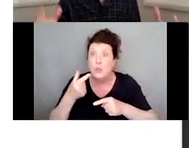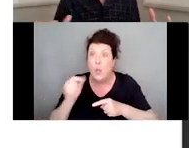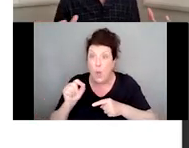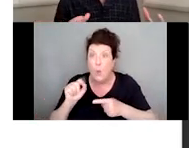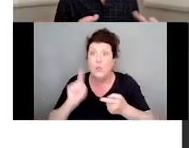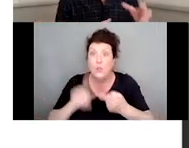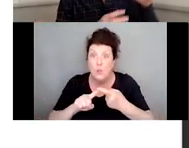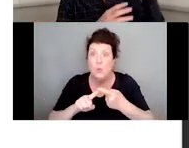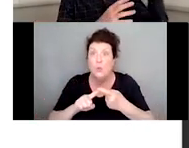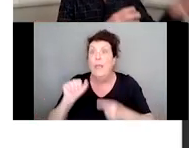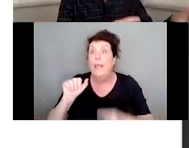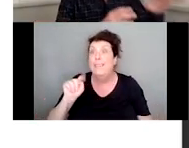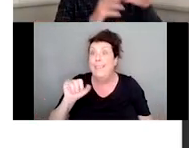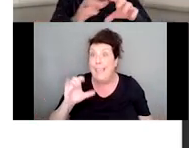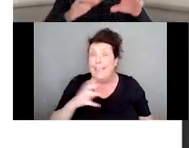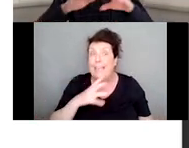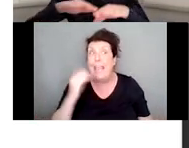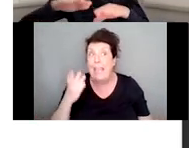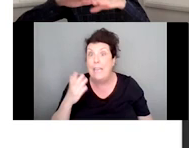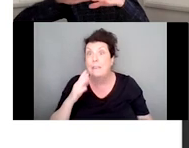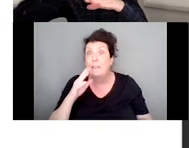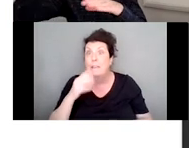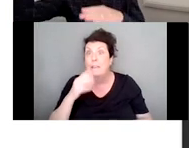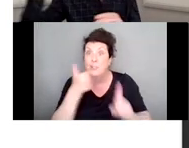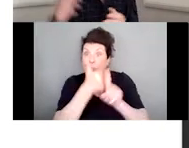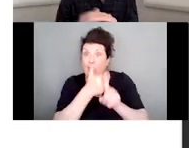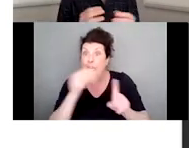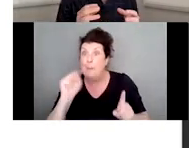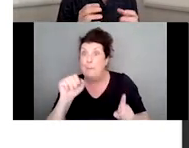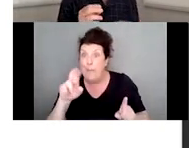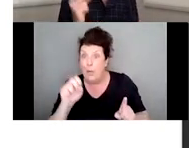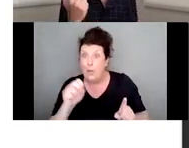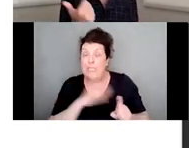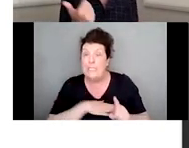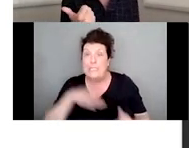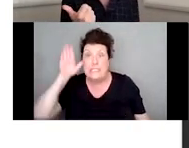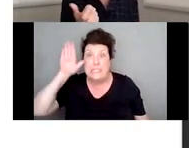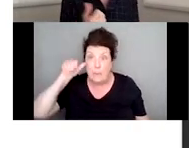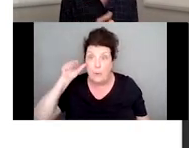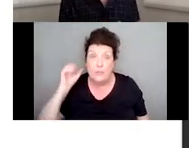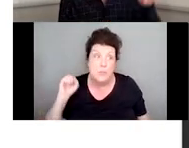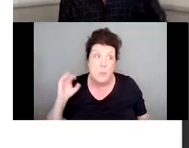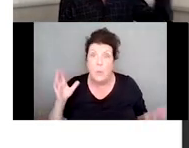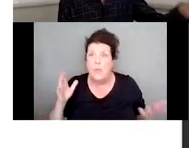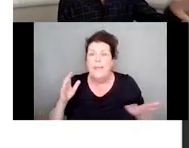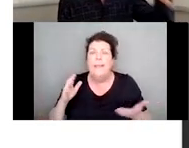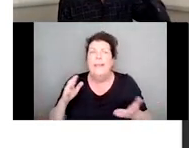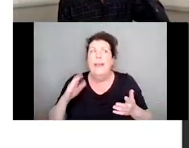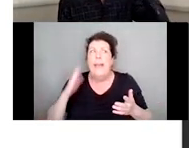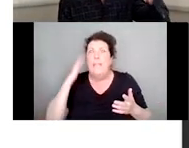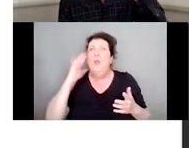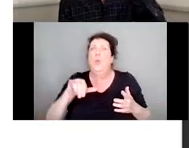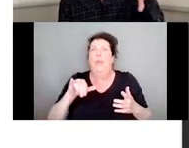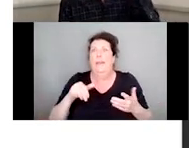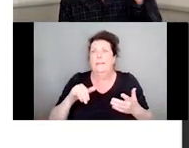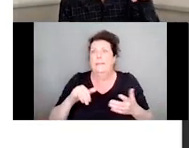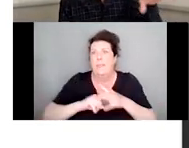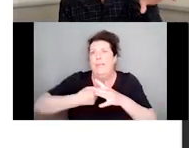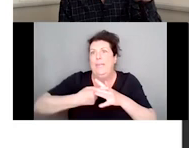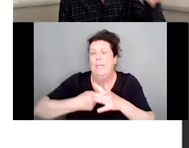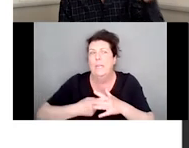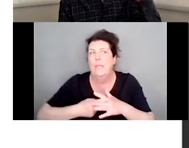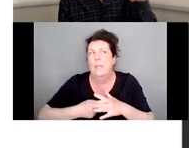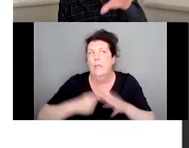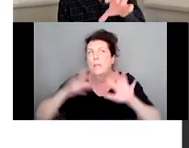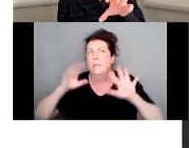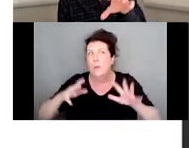stubborn person. So like, what are the things that slow? So it can't happen in one scene. has to like, I have to have planted